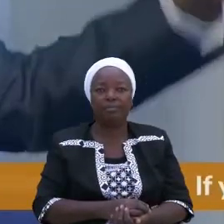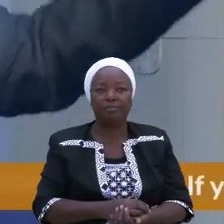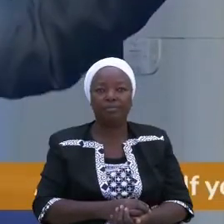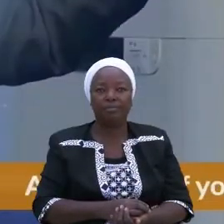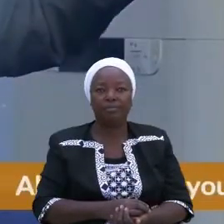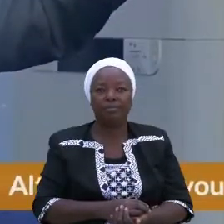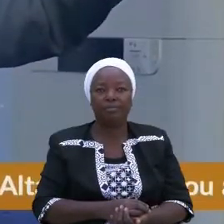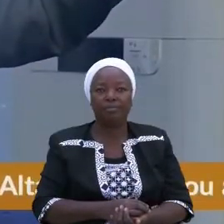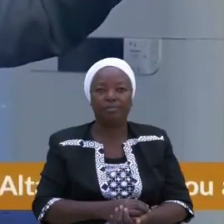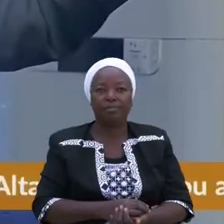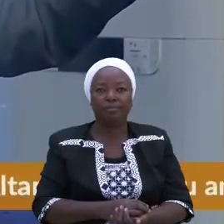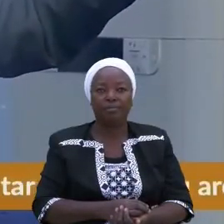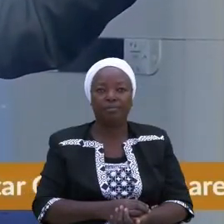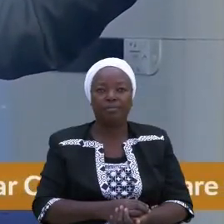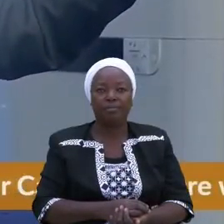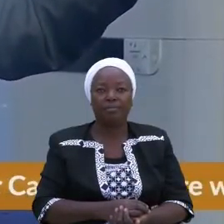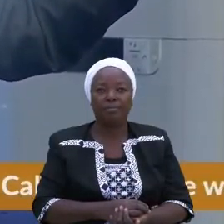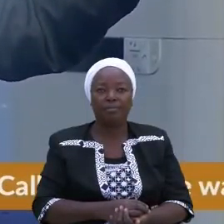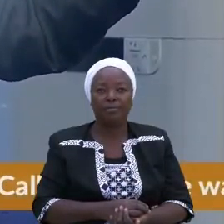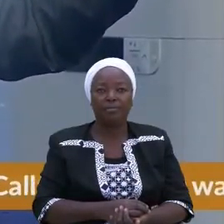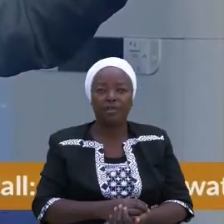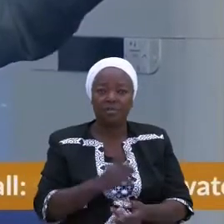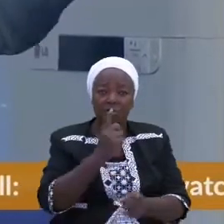no one has taken your sleep